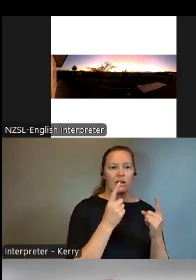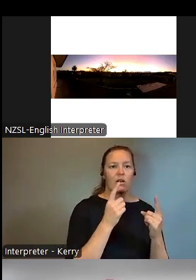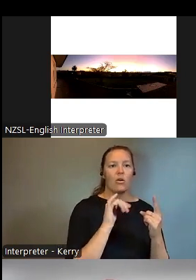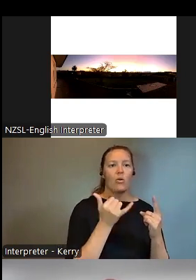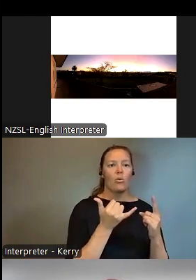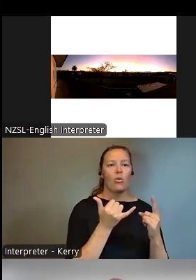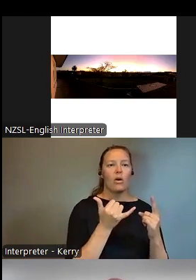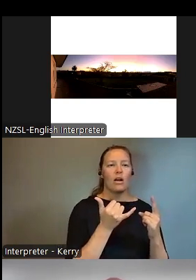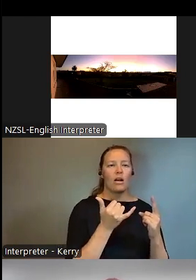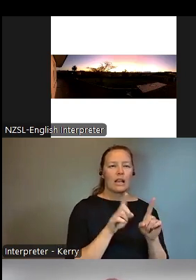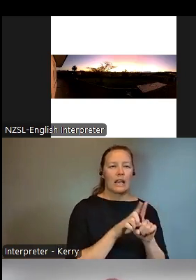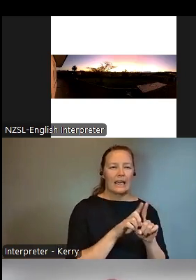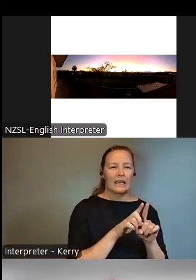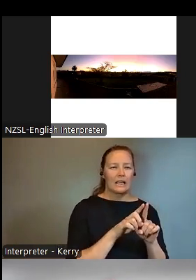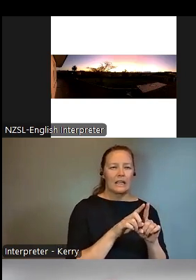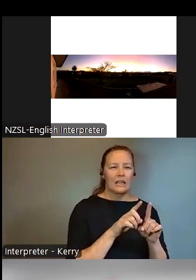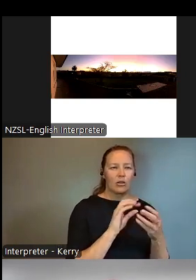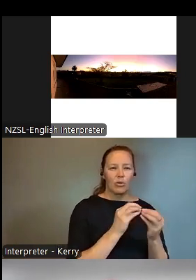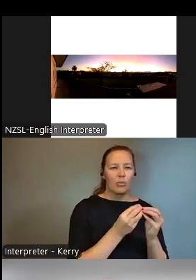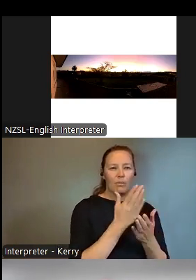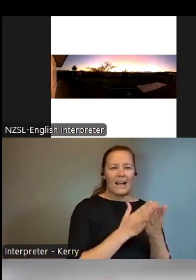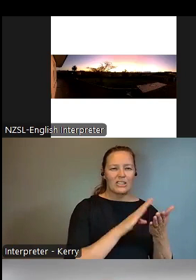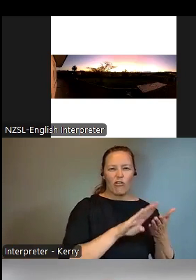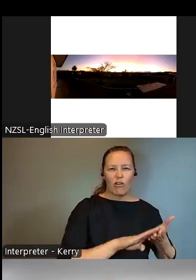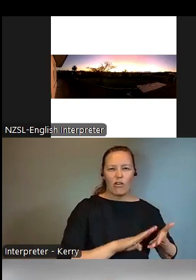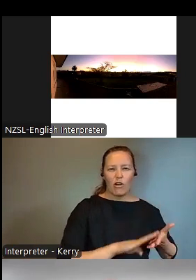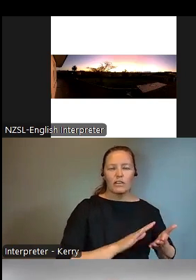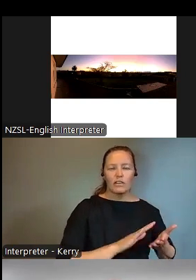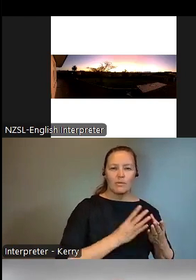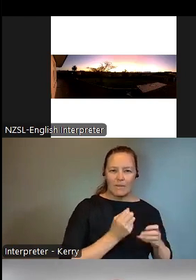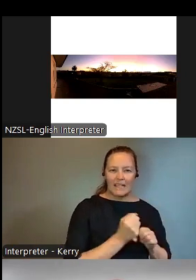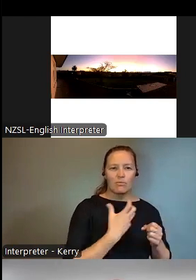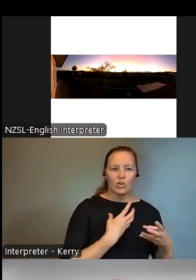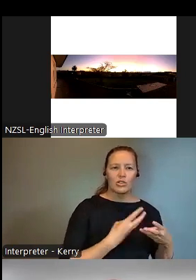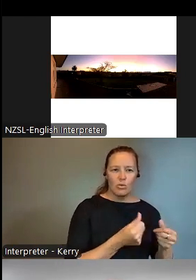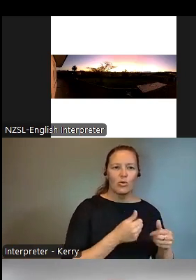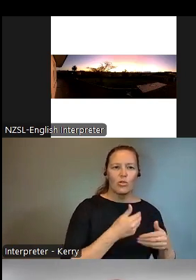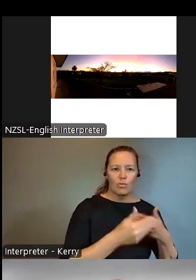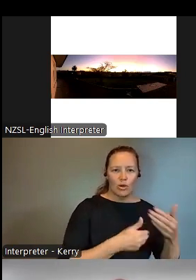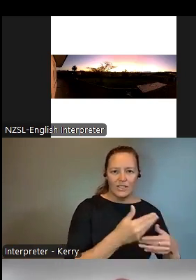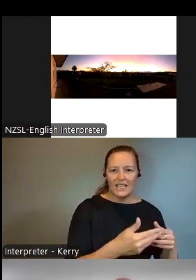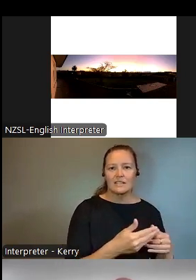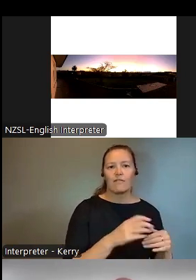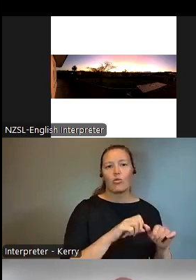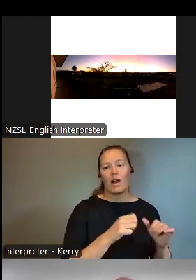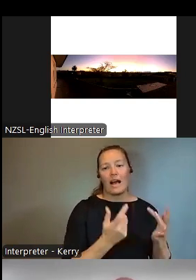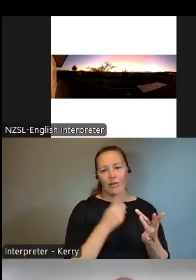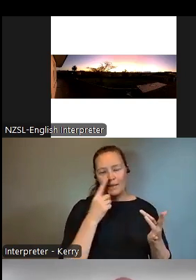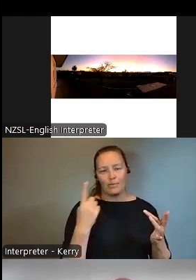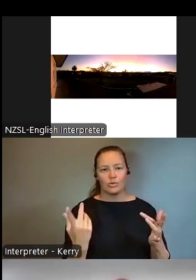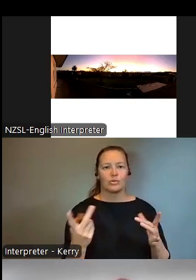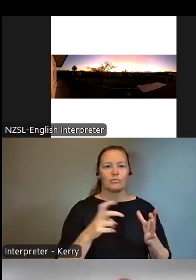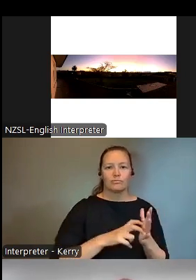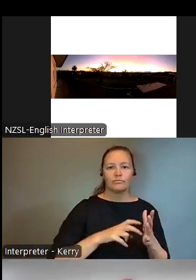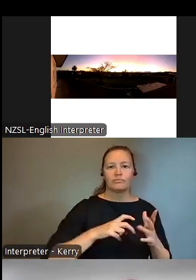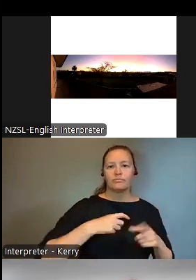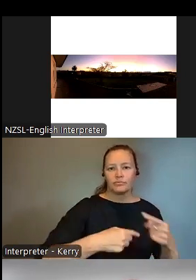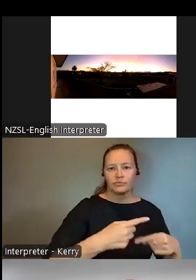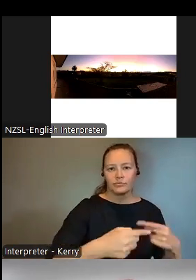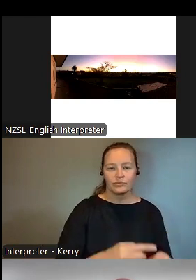rough edges off to smooth the way for subsequent later